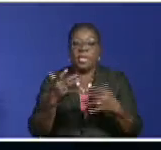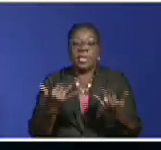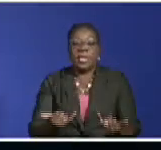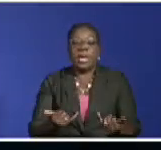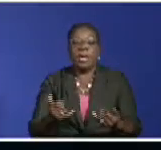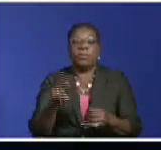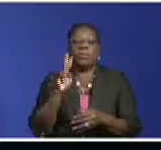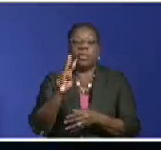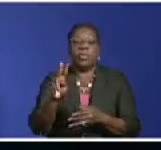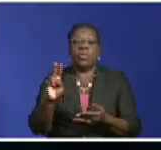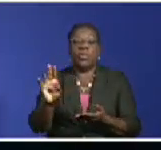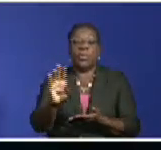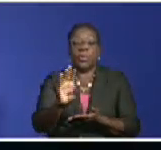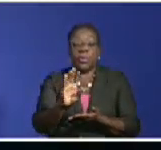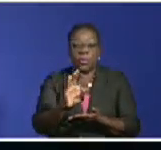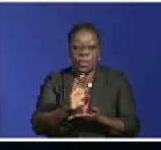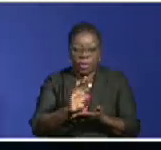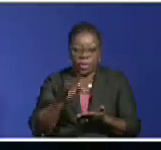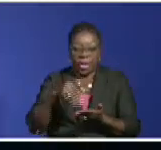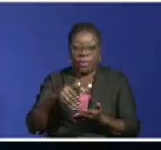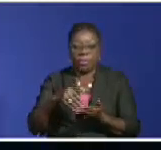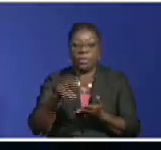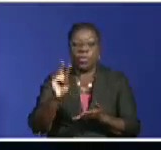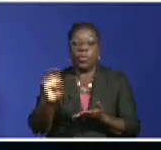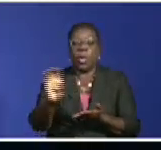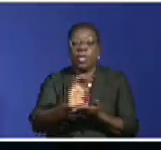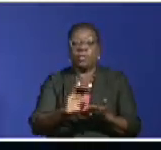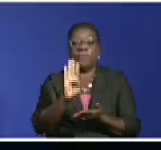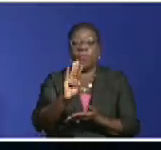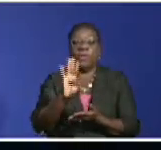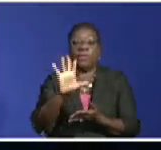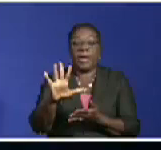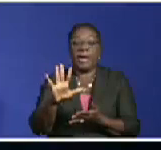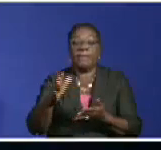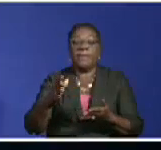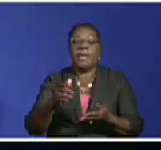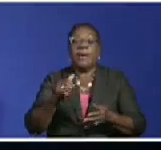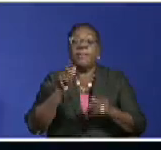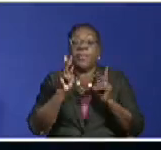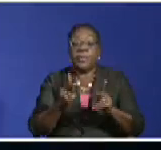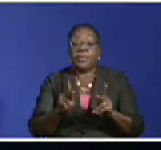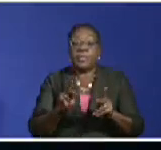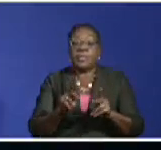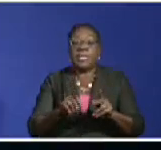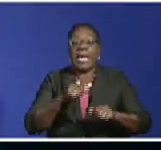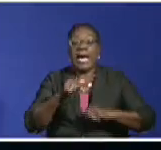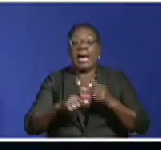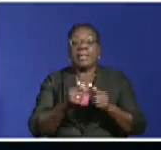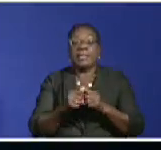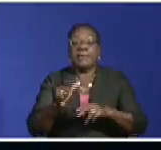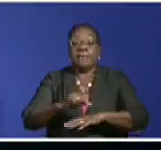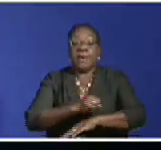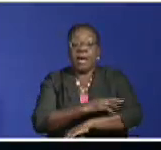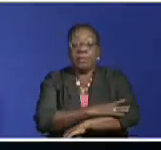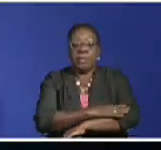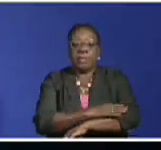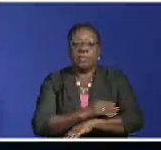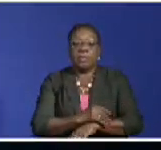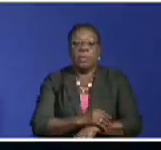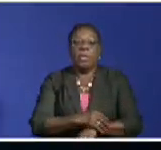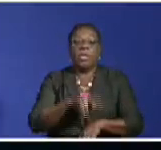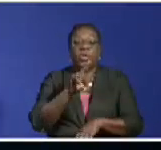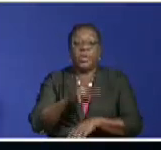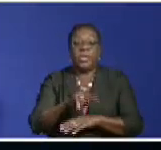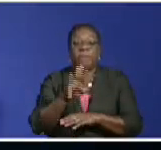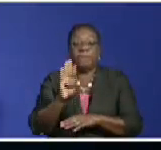2,245 active cases currently under observation. 109 COVID-19 patients are hospitalized. 24